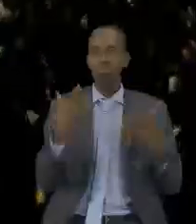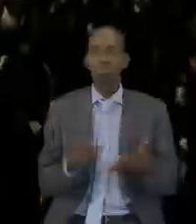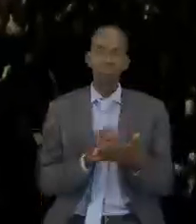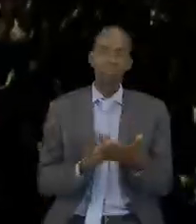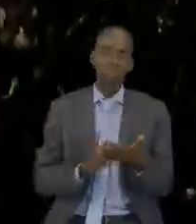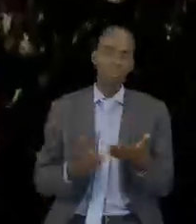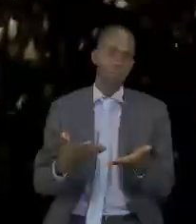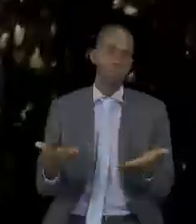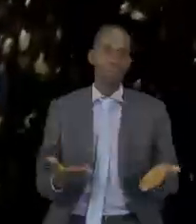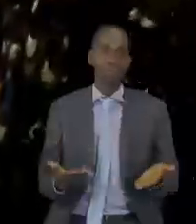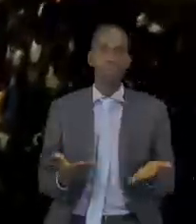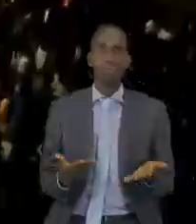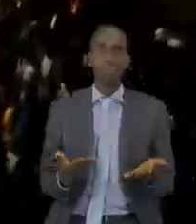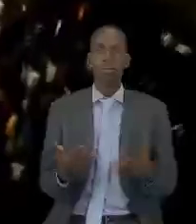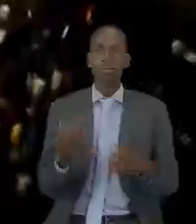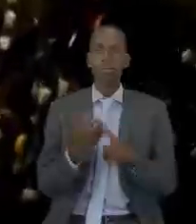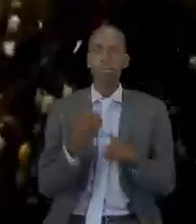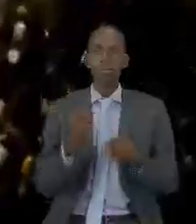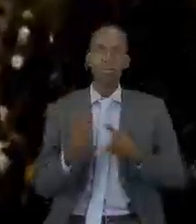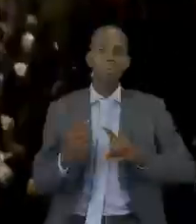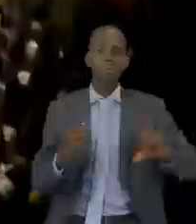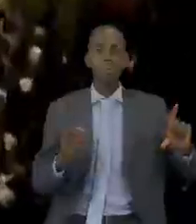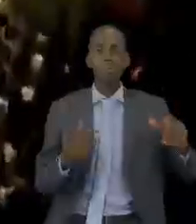Left hand side, you are true.